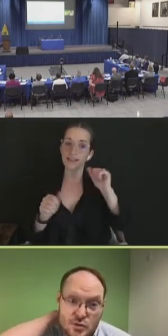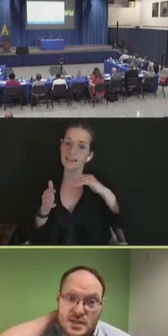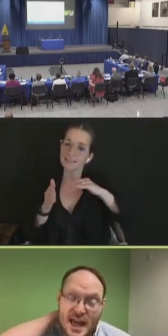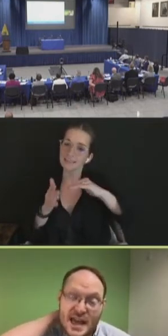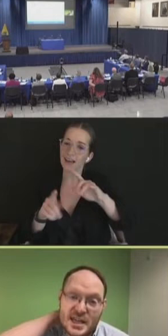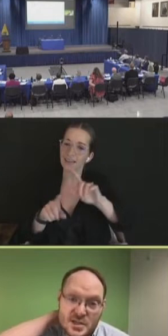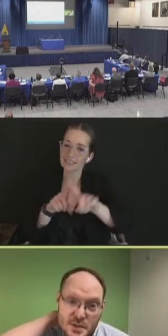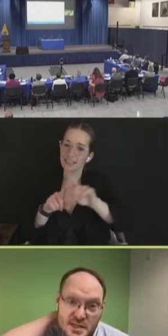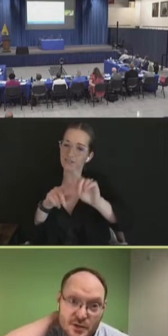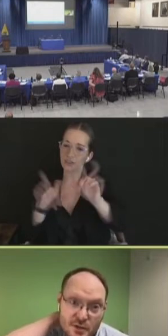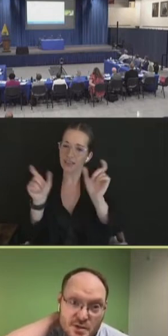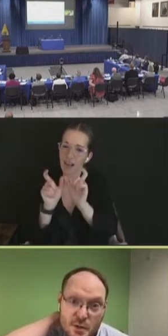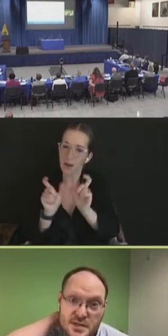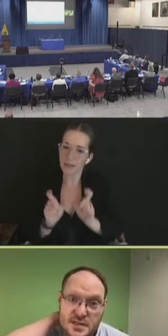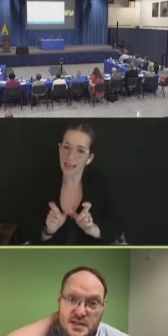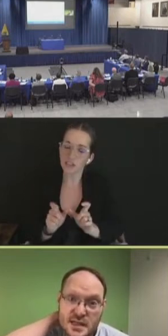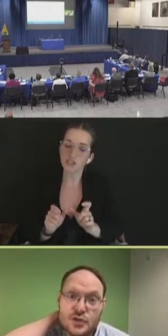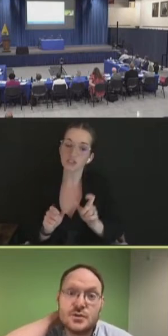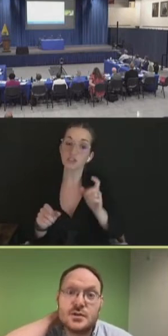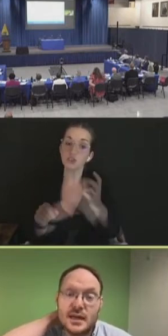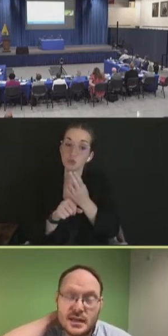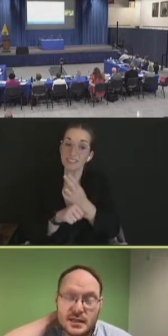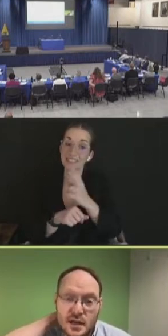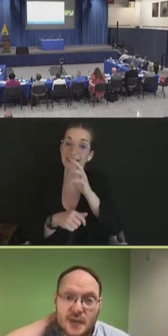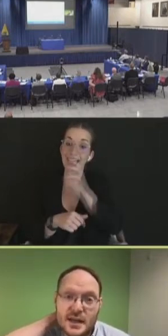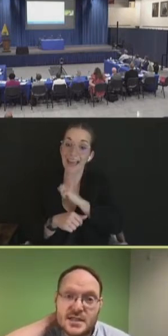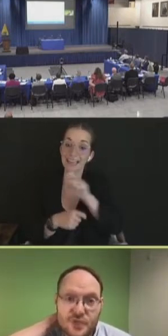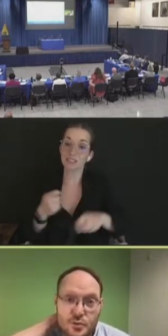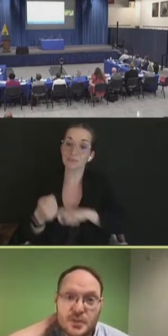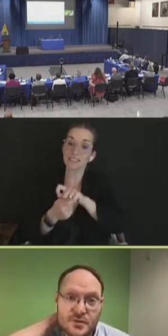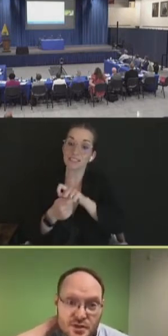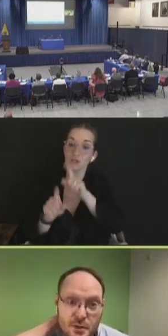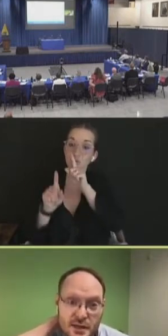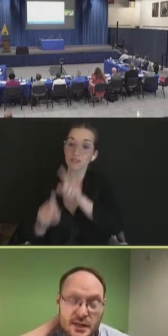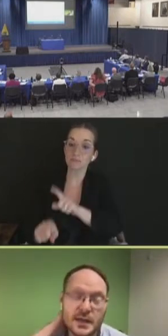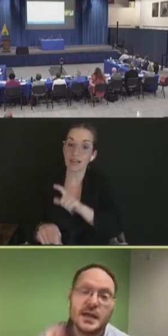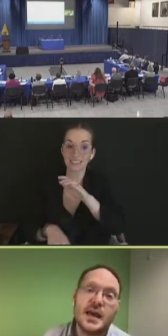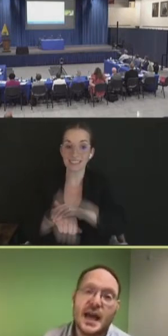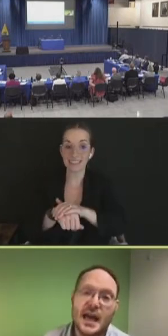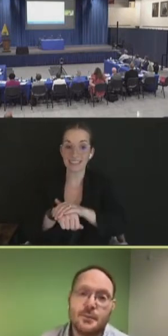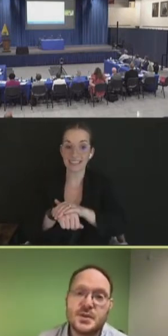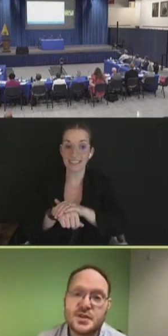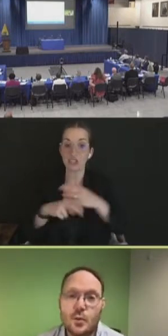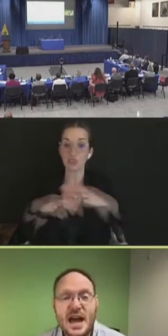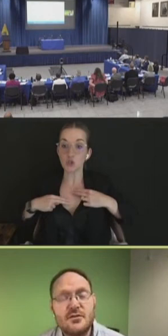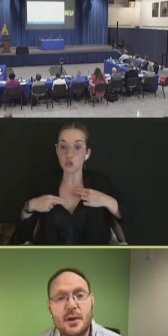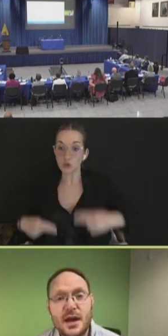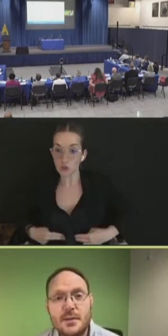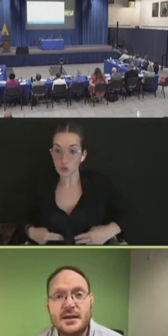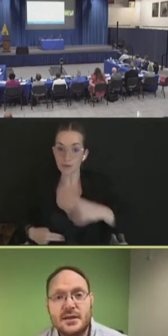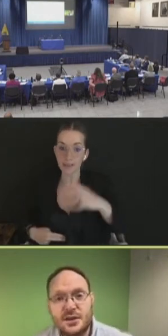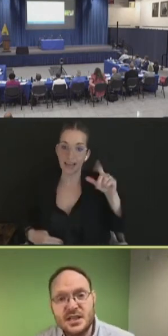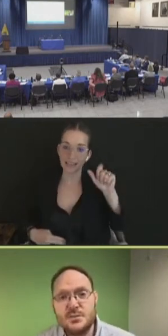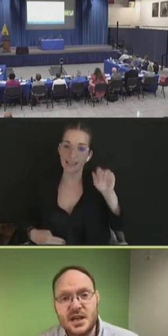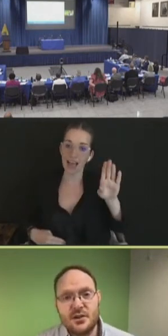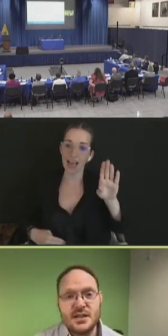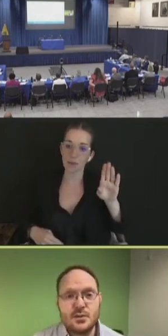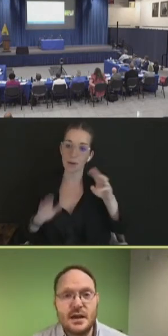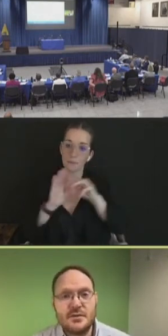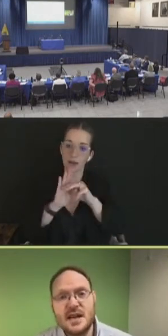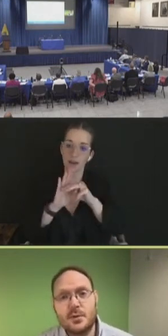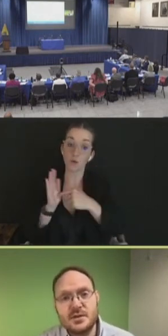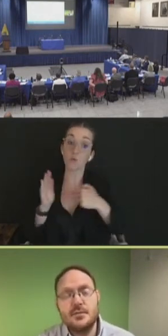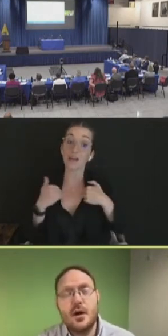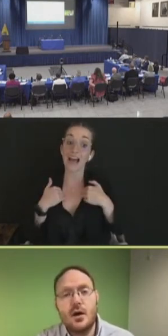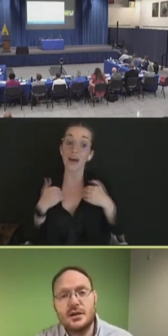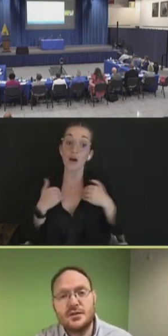formulations using age-specific responses in the context of the human in vitro modeling. So we have a biobank that our team generates, where we